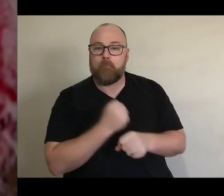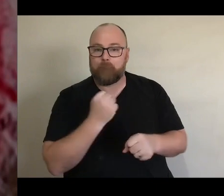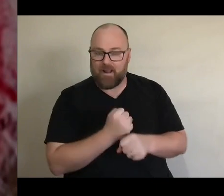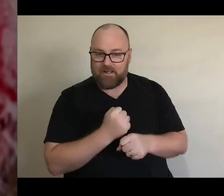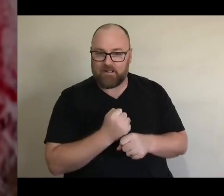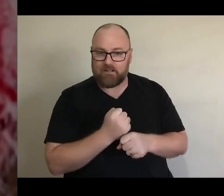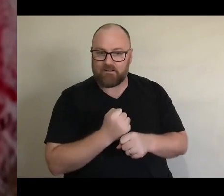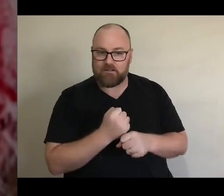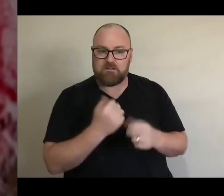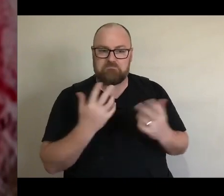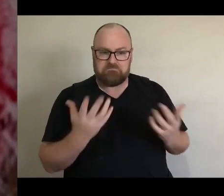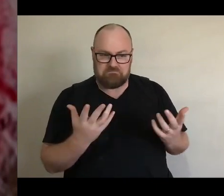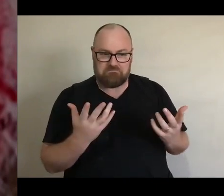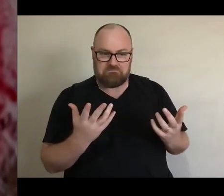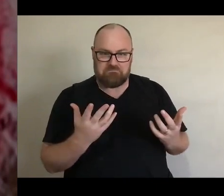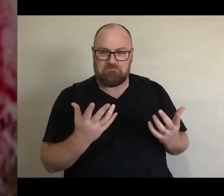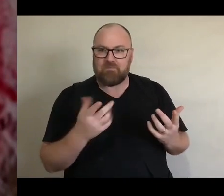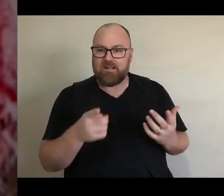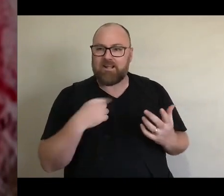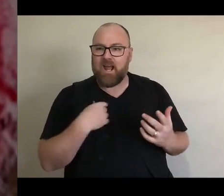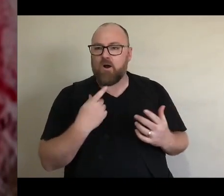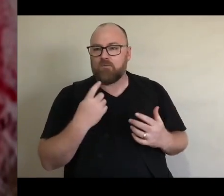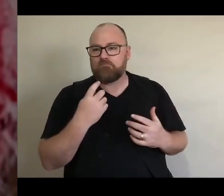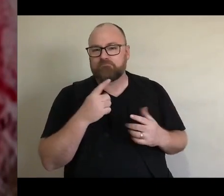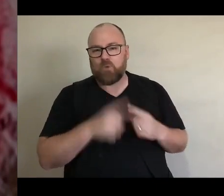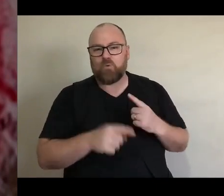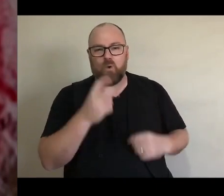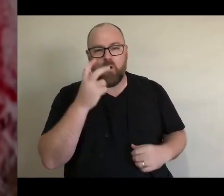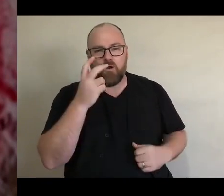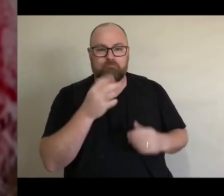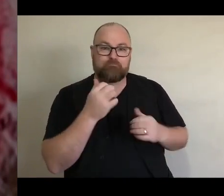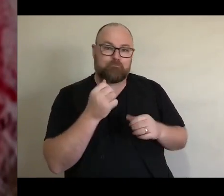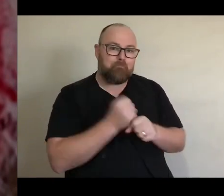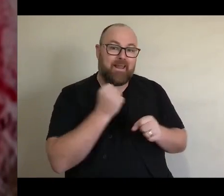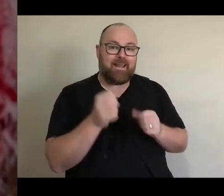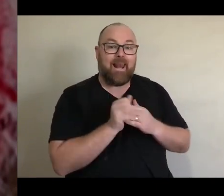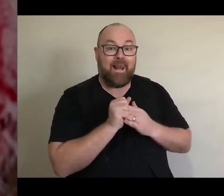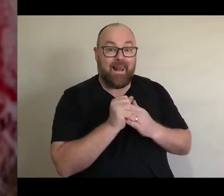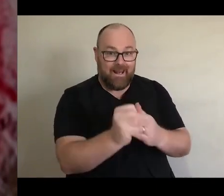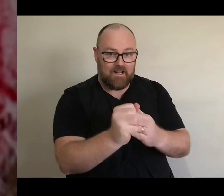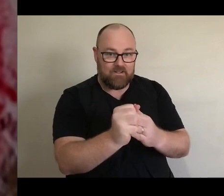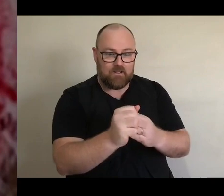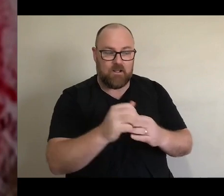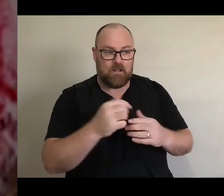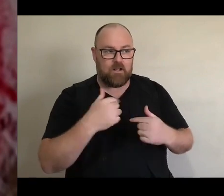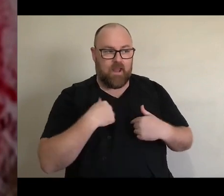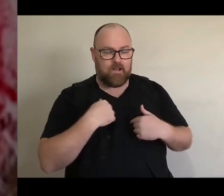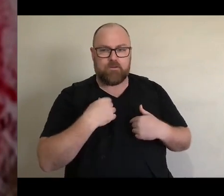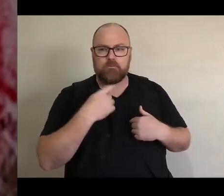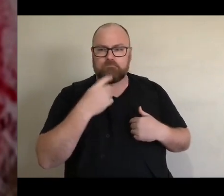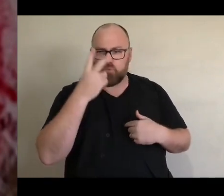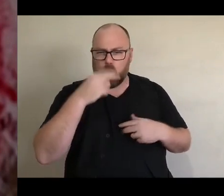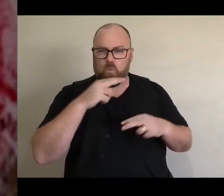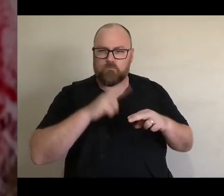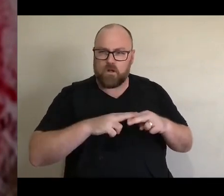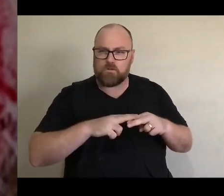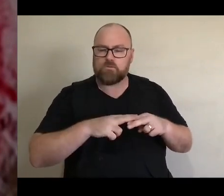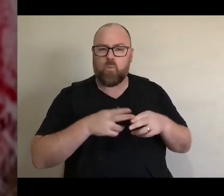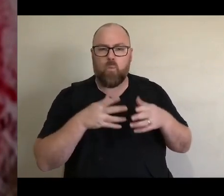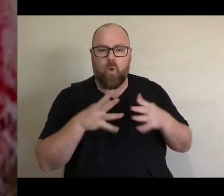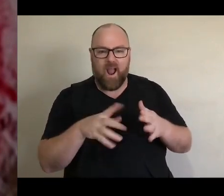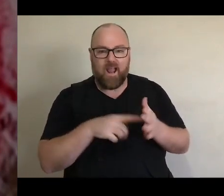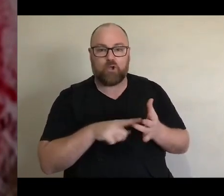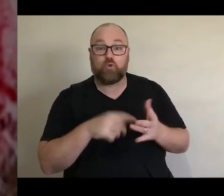the oldest ways of creating leaders in the known world. There is something about how we prepare and